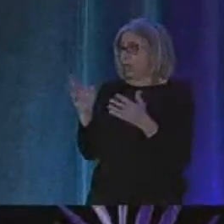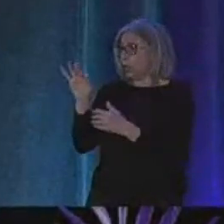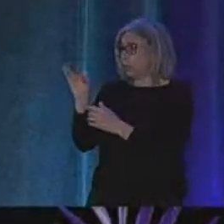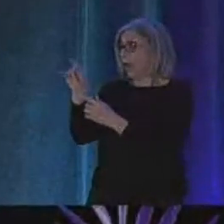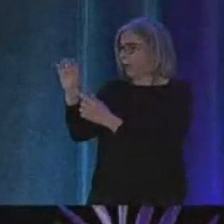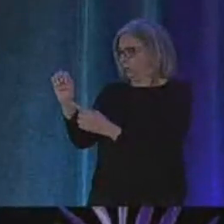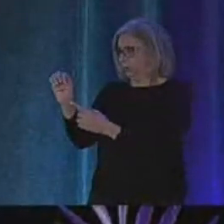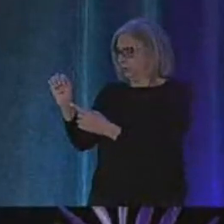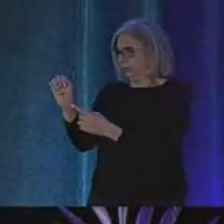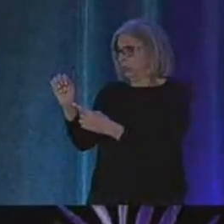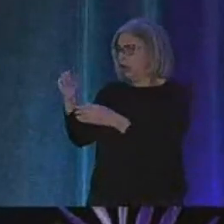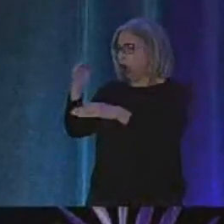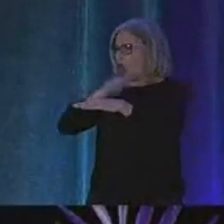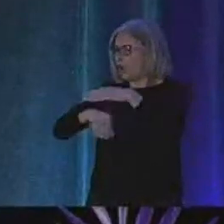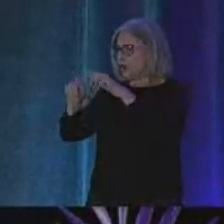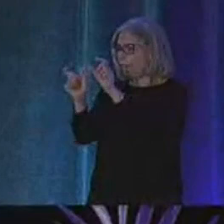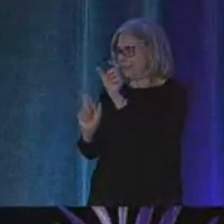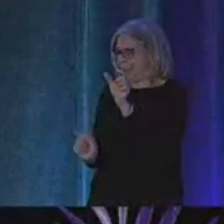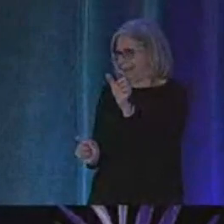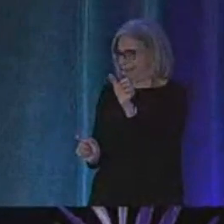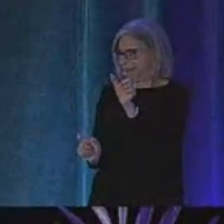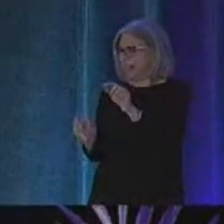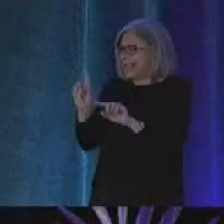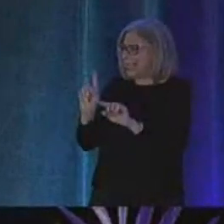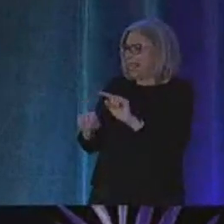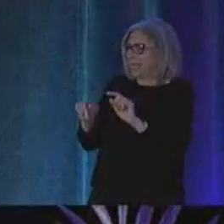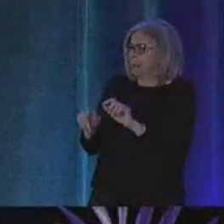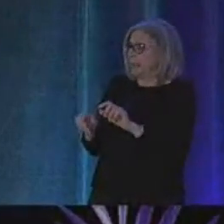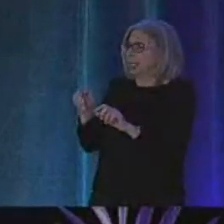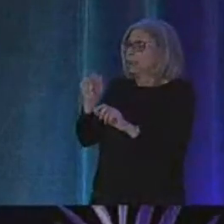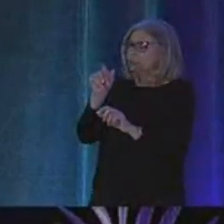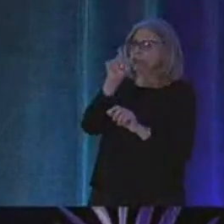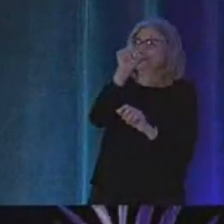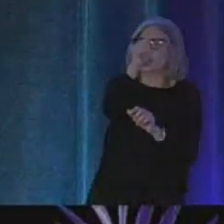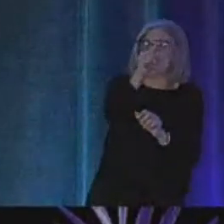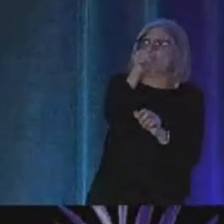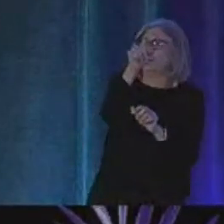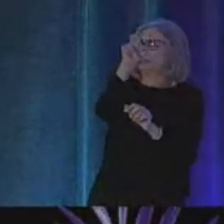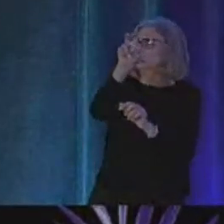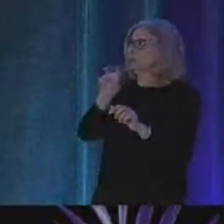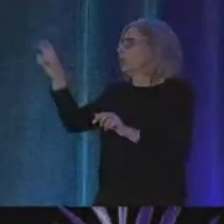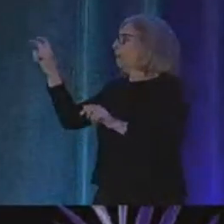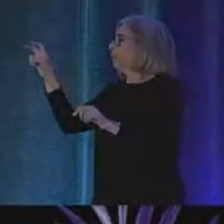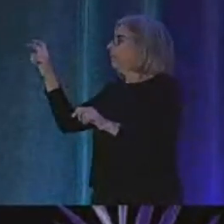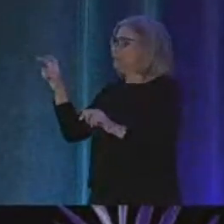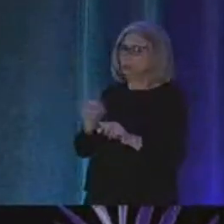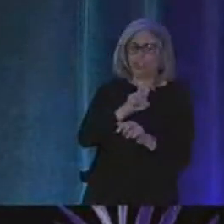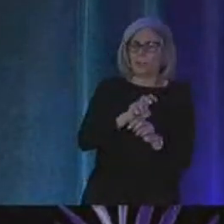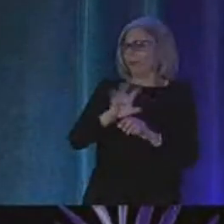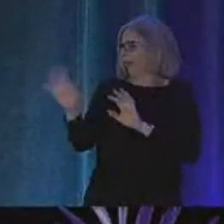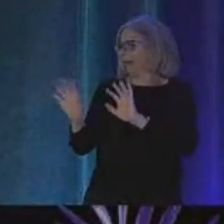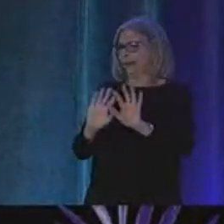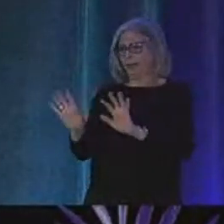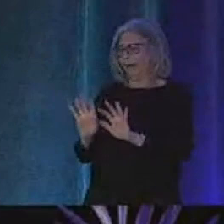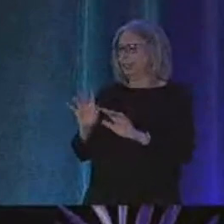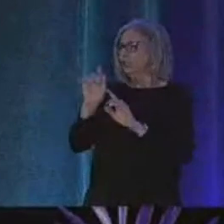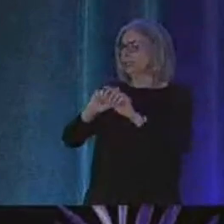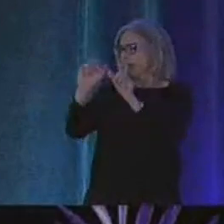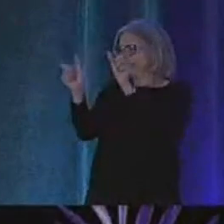underneath that stack. And you can't just like jump from one to the other in the same regards that you're used to on